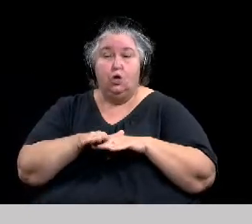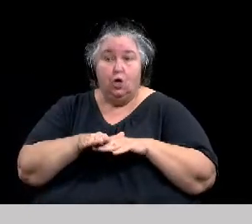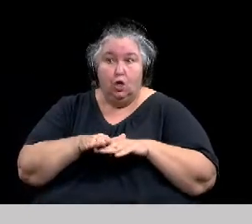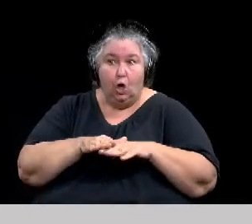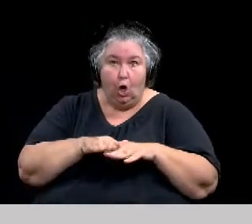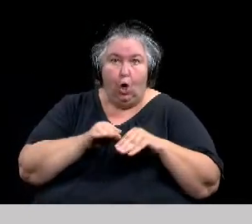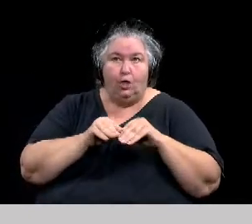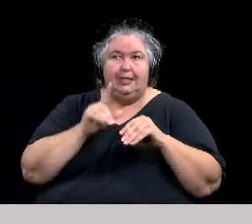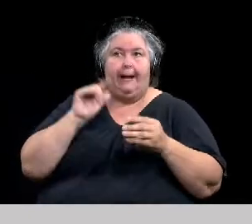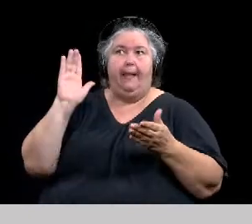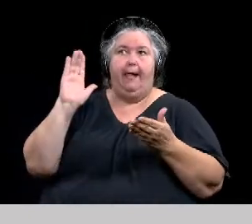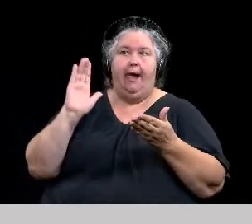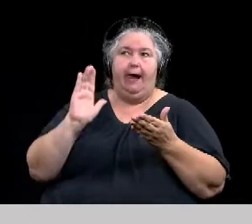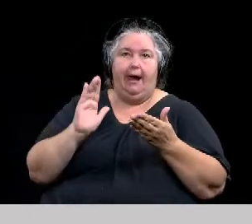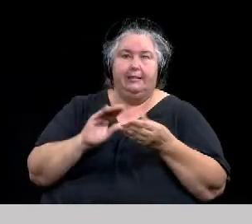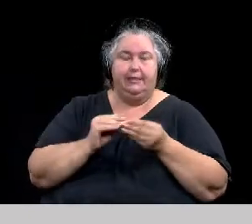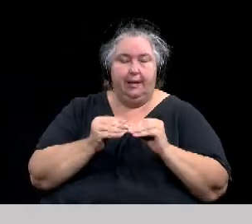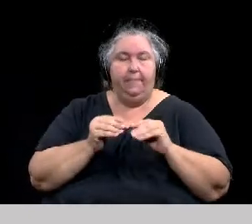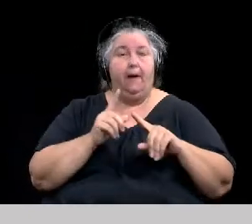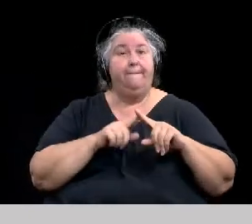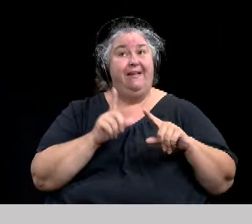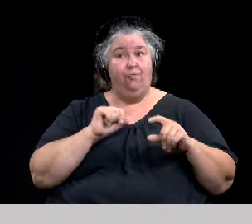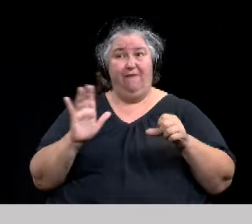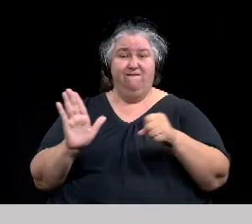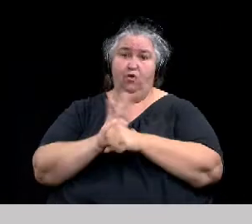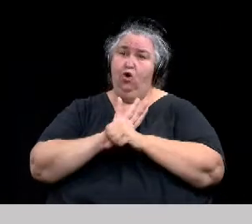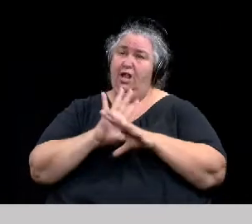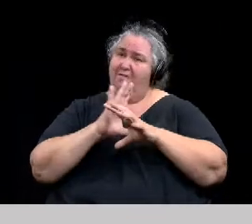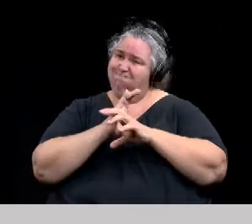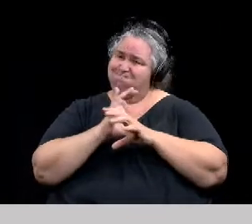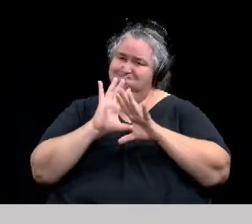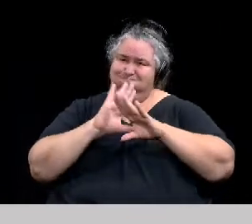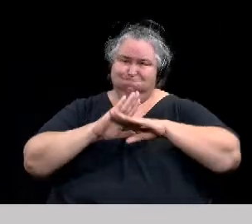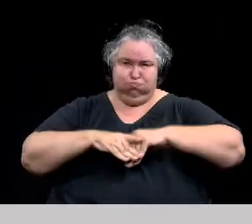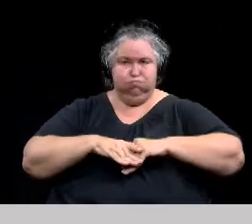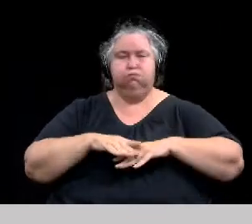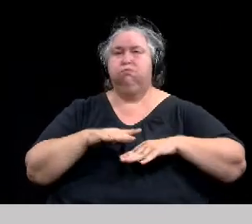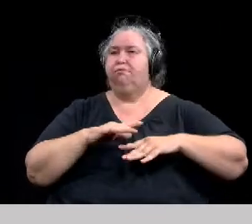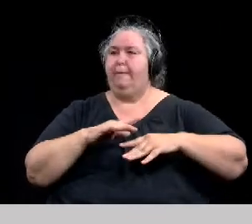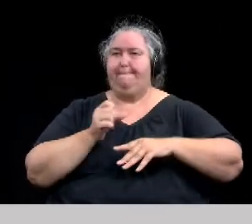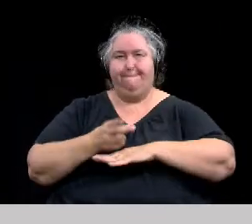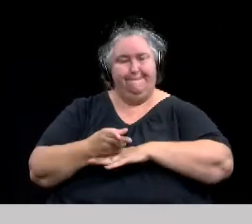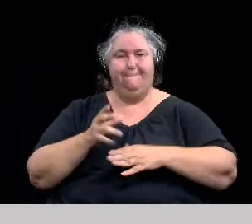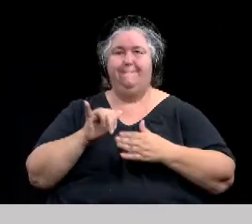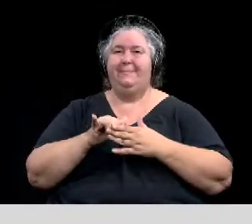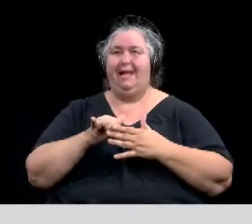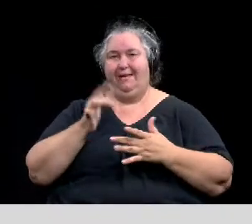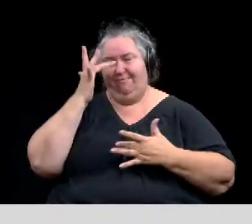fully suppress the viral spread in our community.